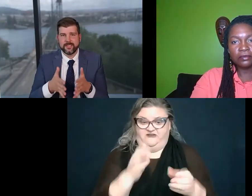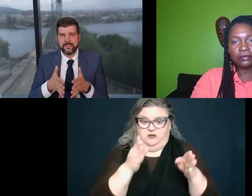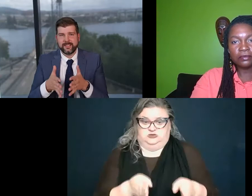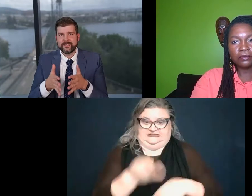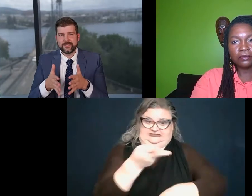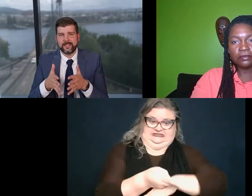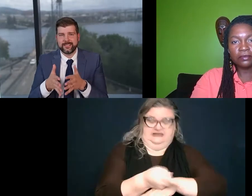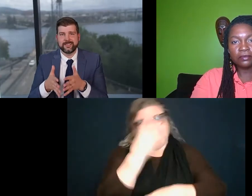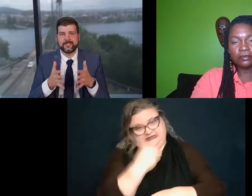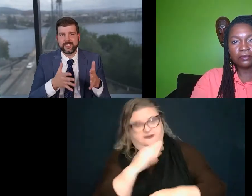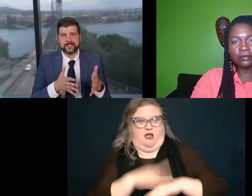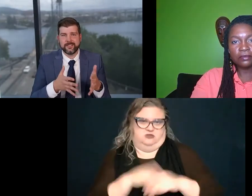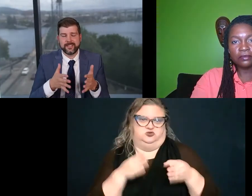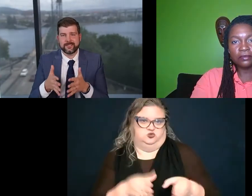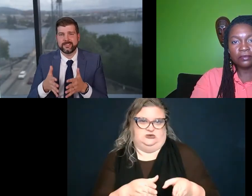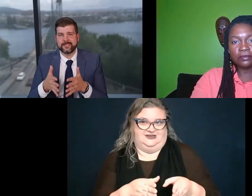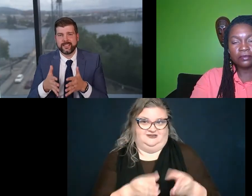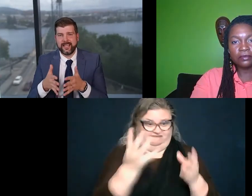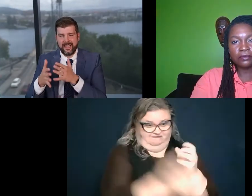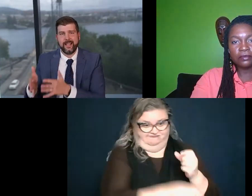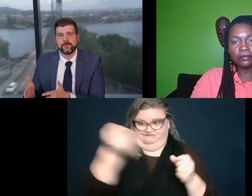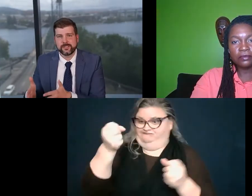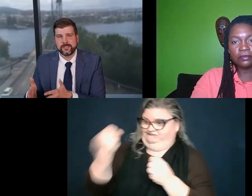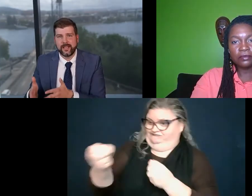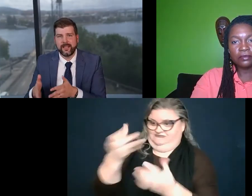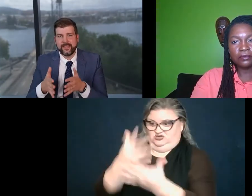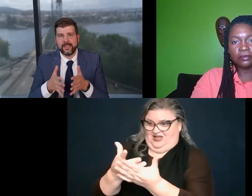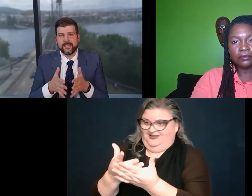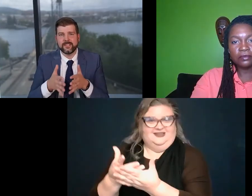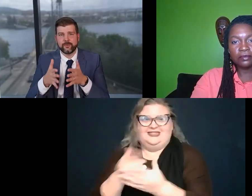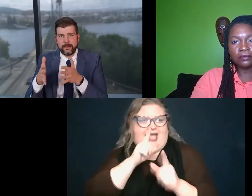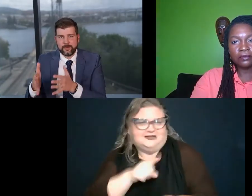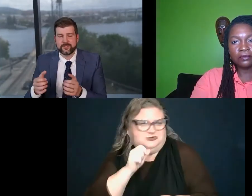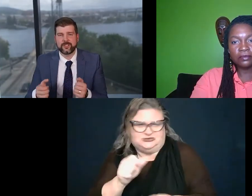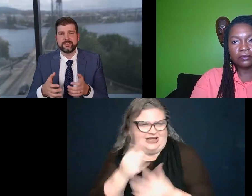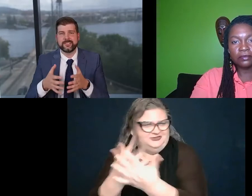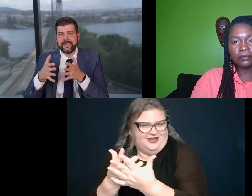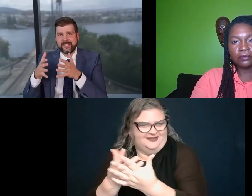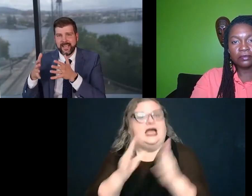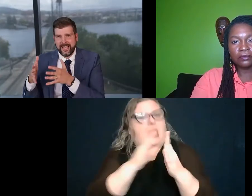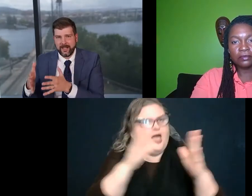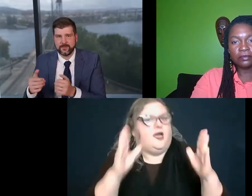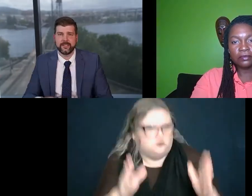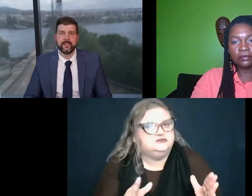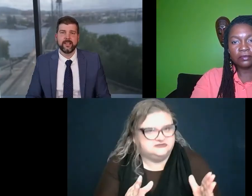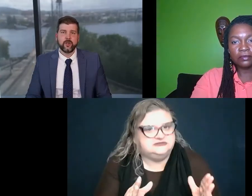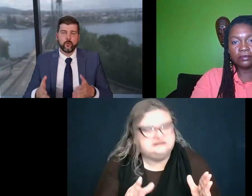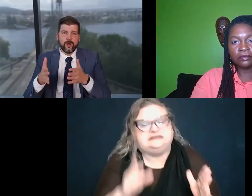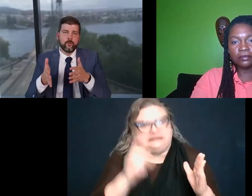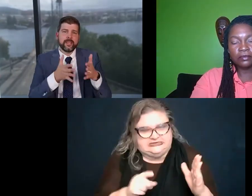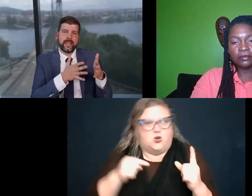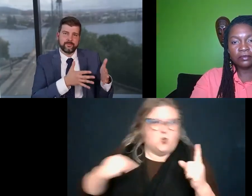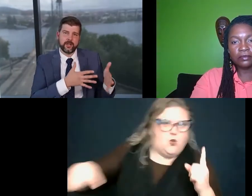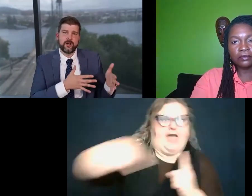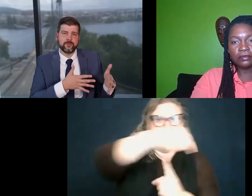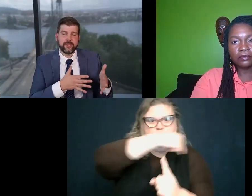houseless, the answer isn't a jail cell. The answer is a house. They need wraparound services. They need housing. What